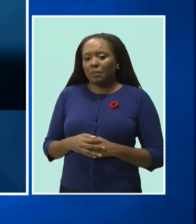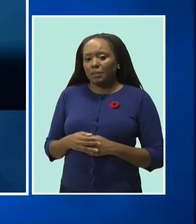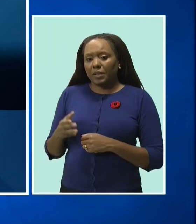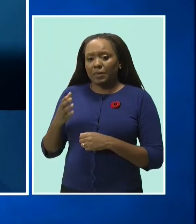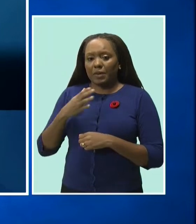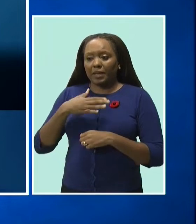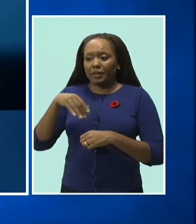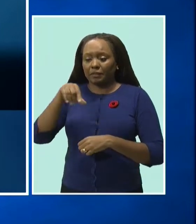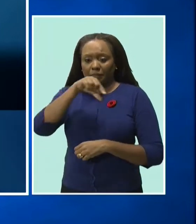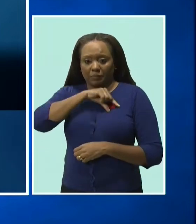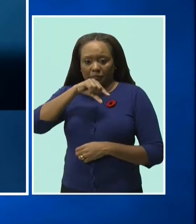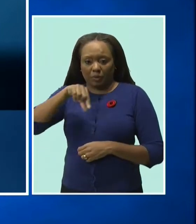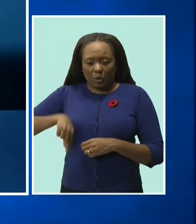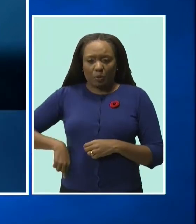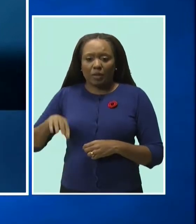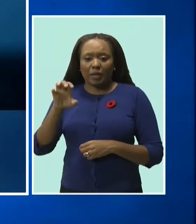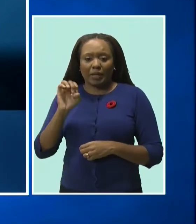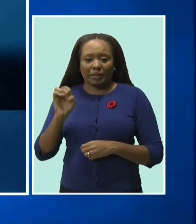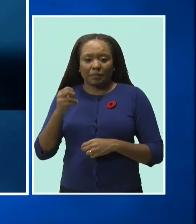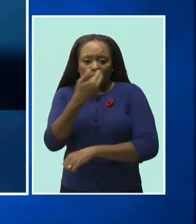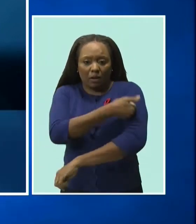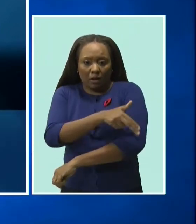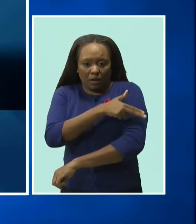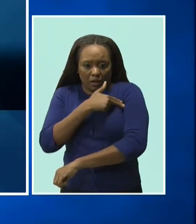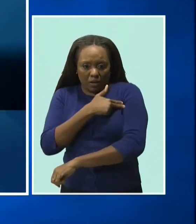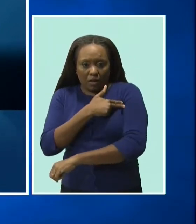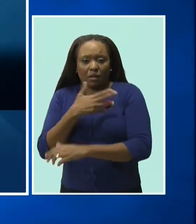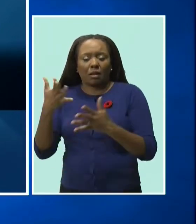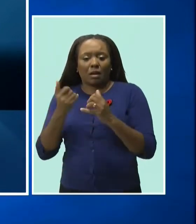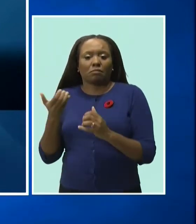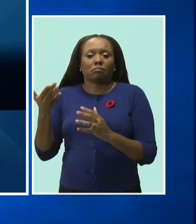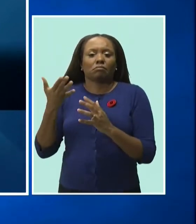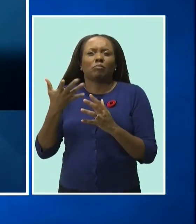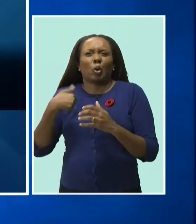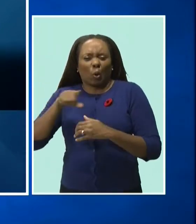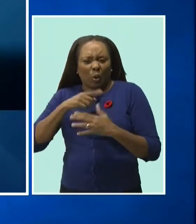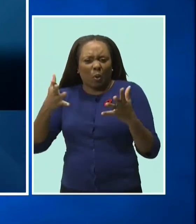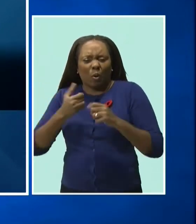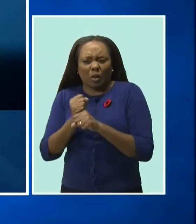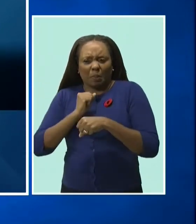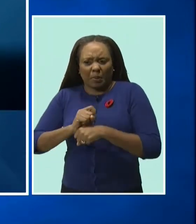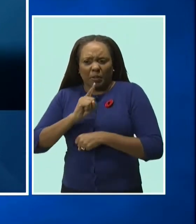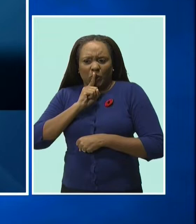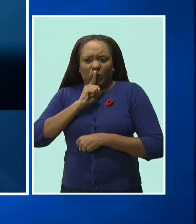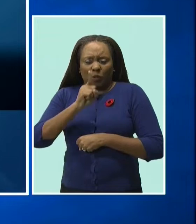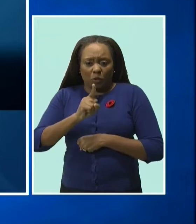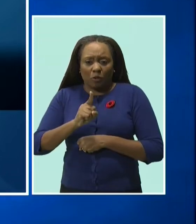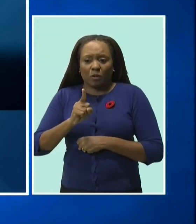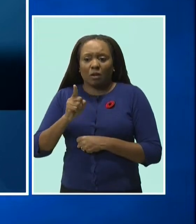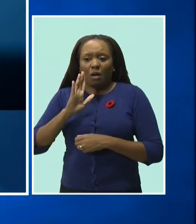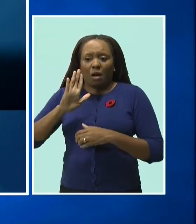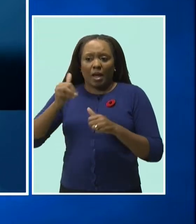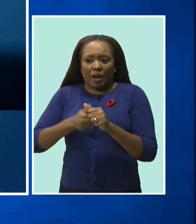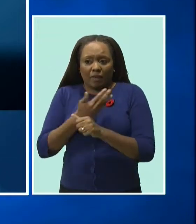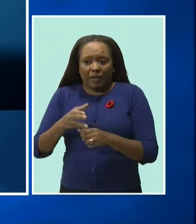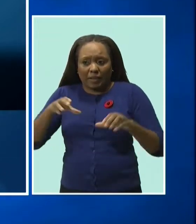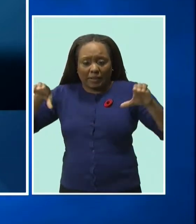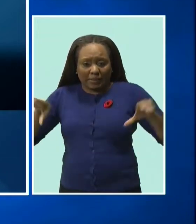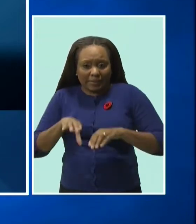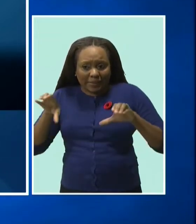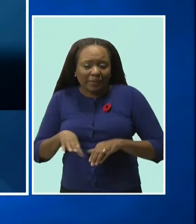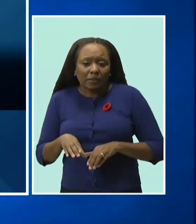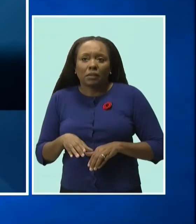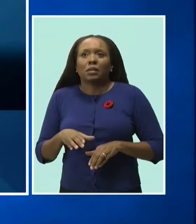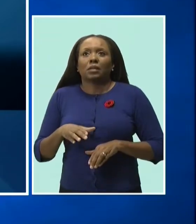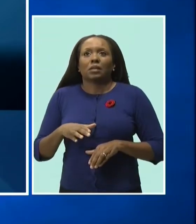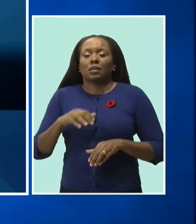remain vigilant on behalf of the nurses to ensure that what is being done does not